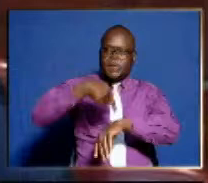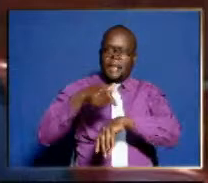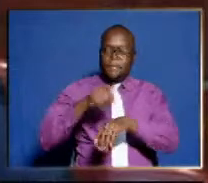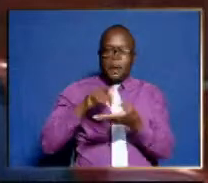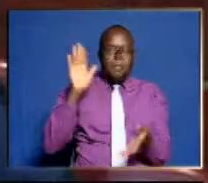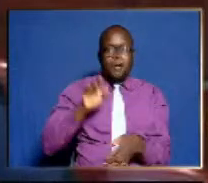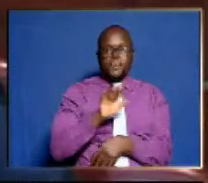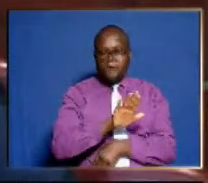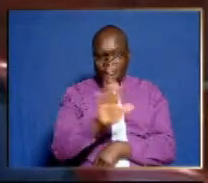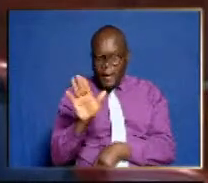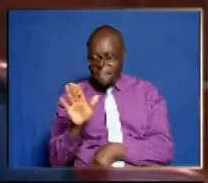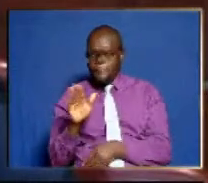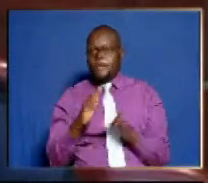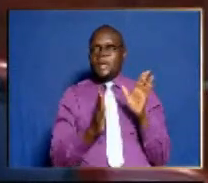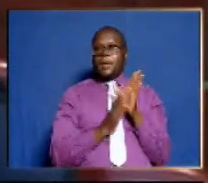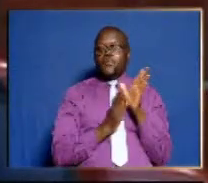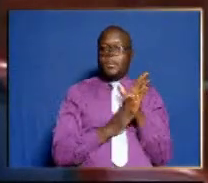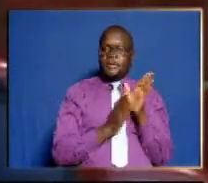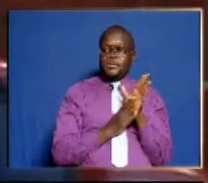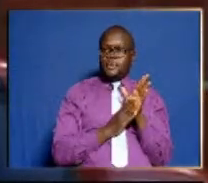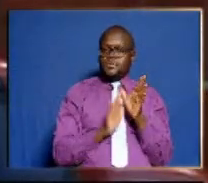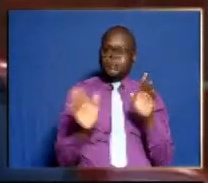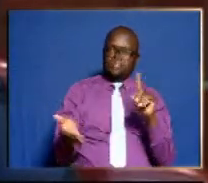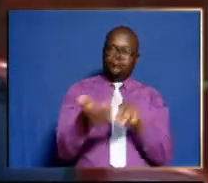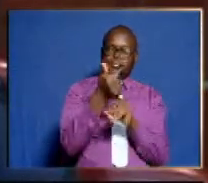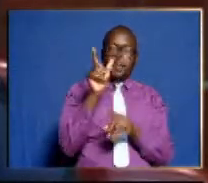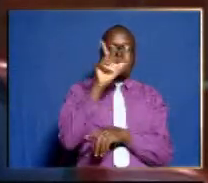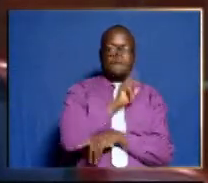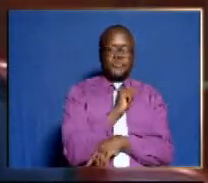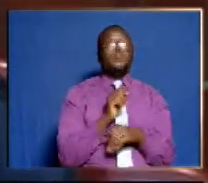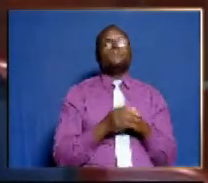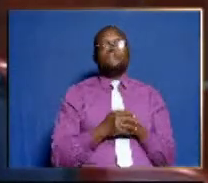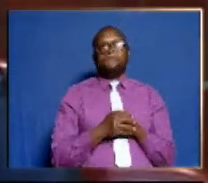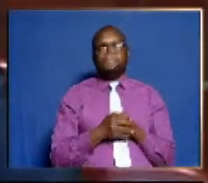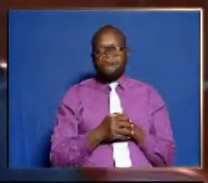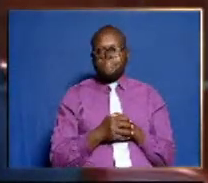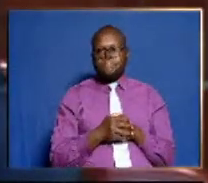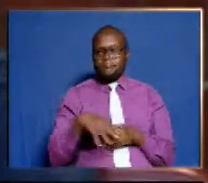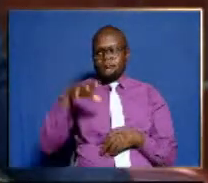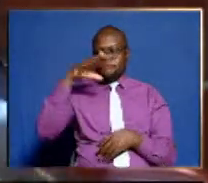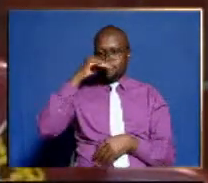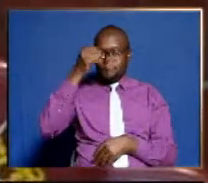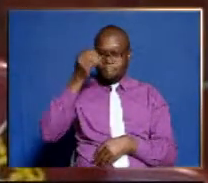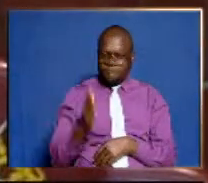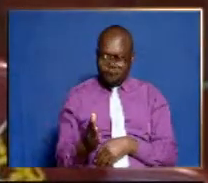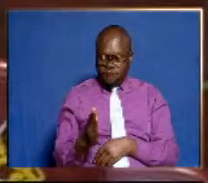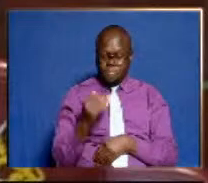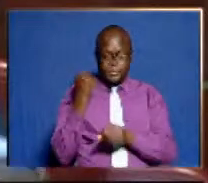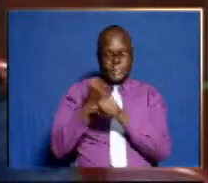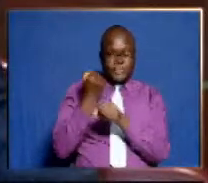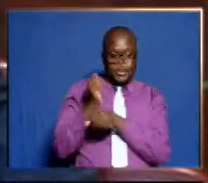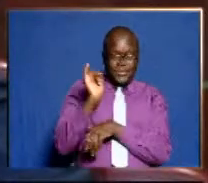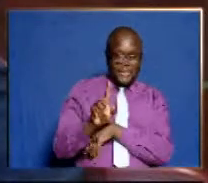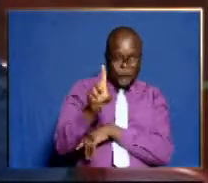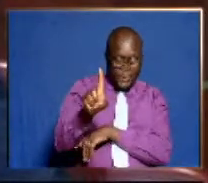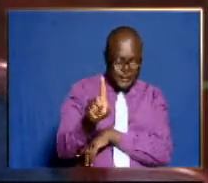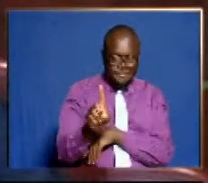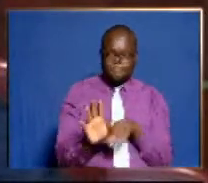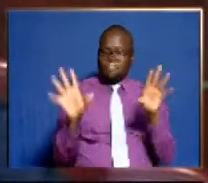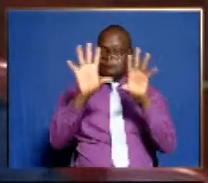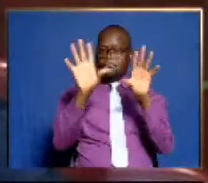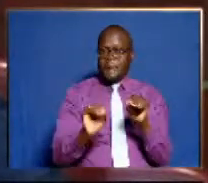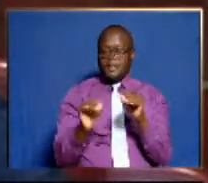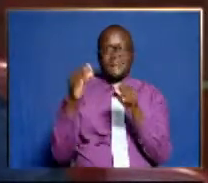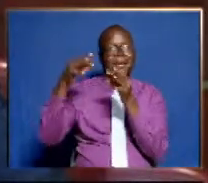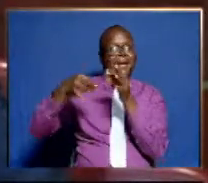most of their recommendations have been carried, Mr. Speaker. Mr. Speaker, in examining the budget